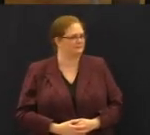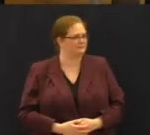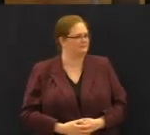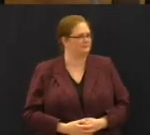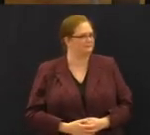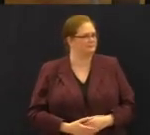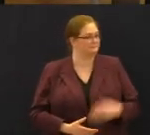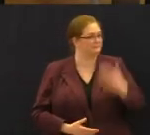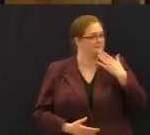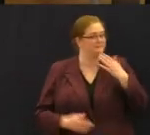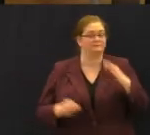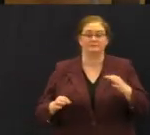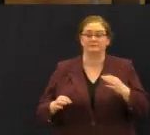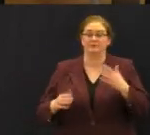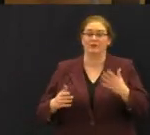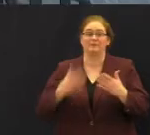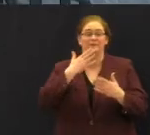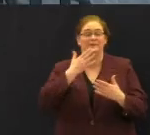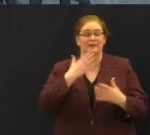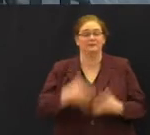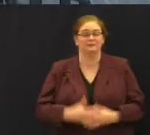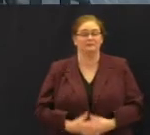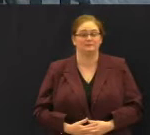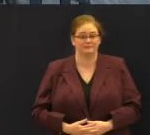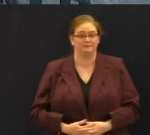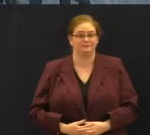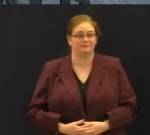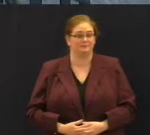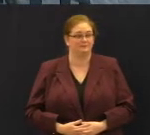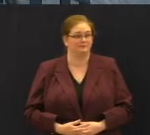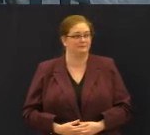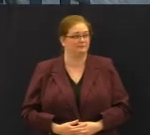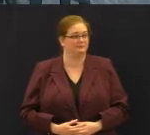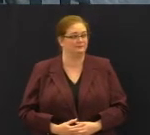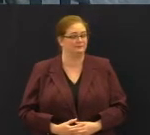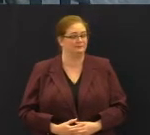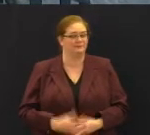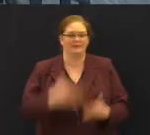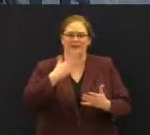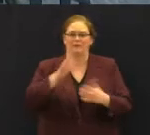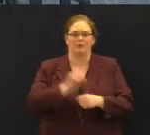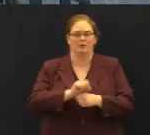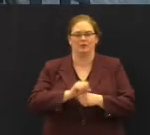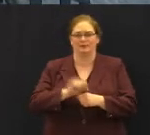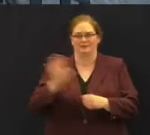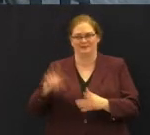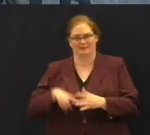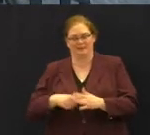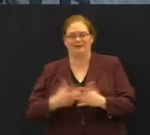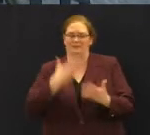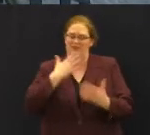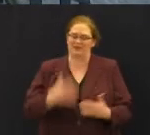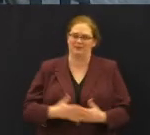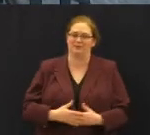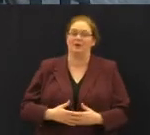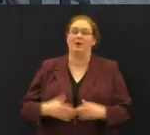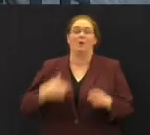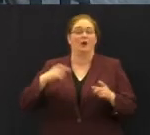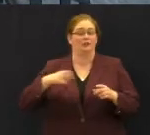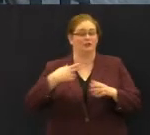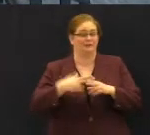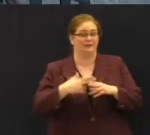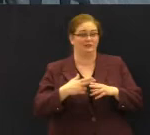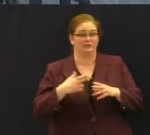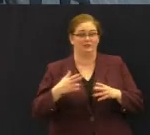Questions? Great. Thank you, Jeff. Very much. Thank you for your good work, you and your staff. I know this is just the beginning, but thank you. Yeah, I should mention that